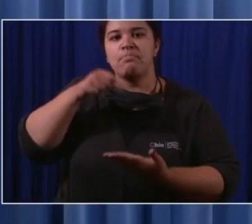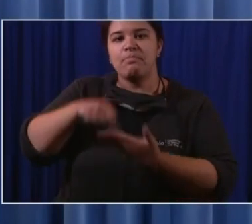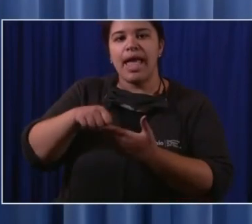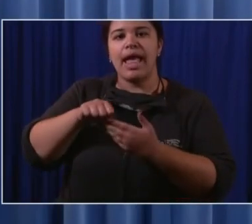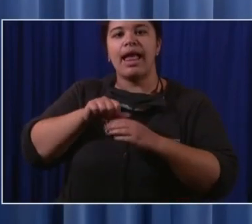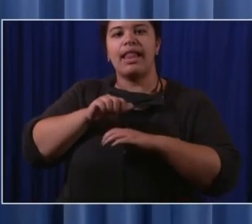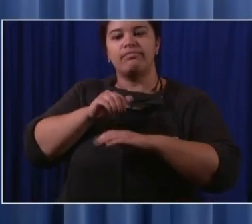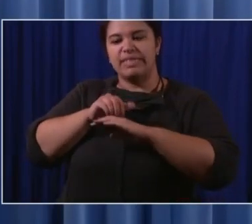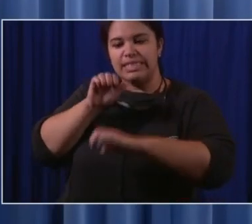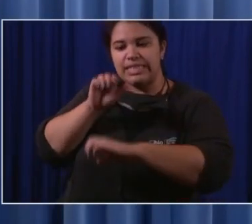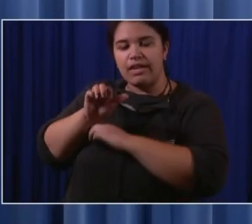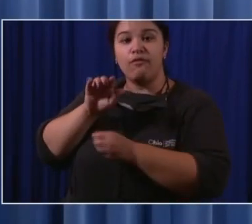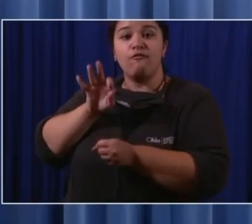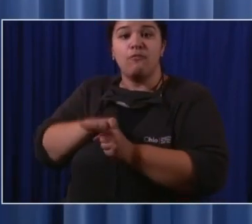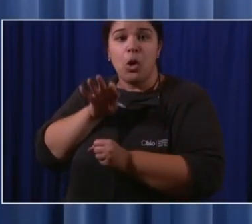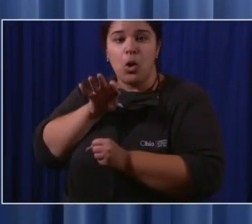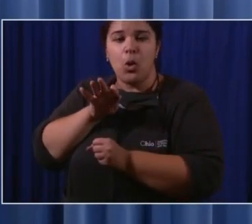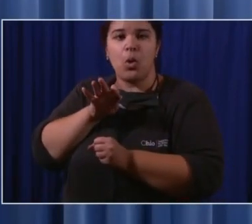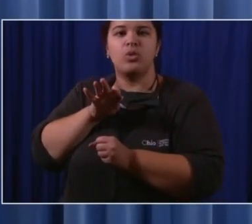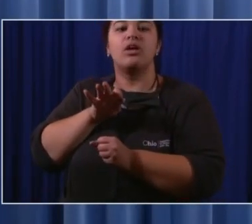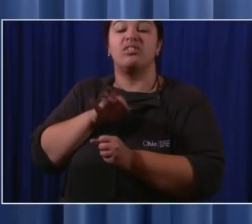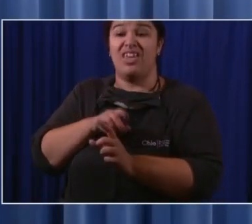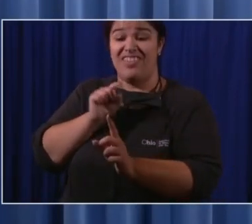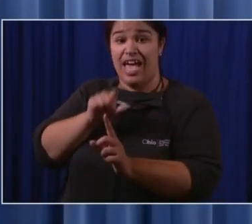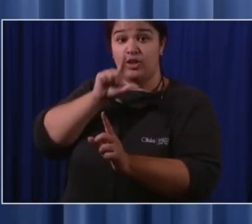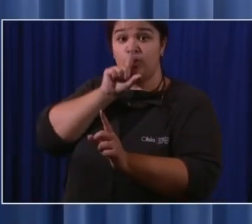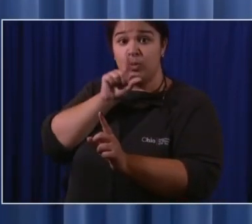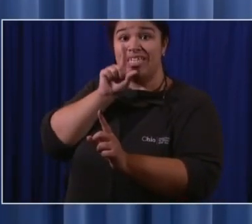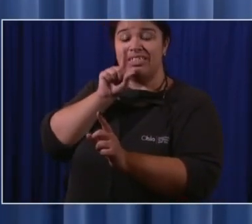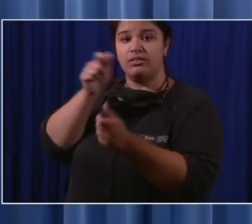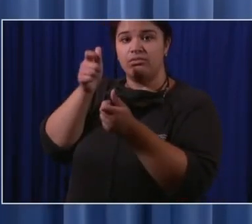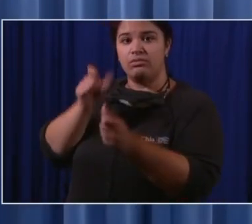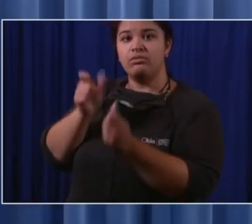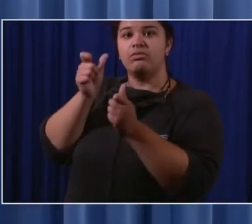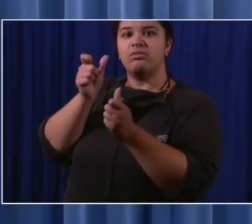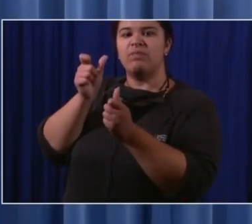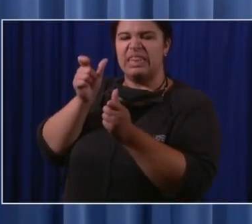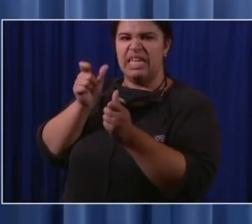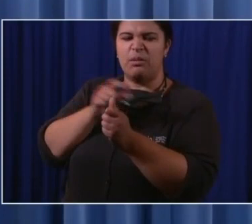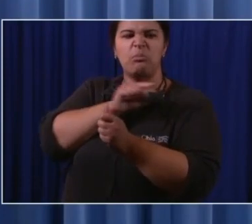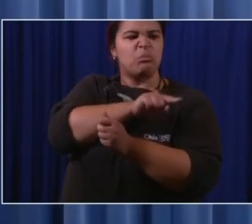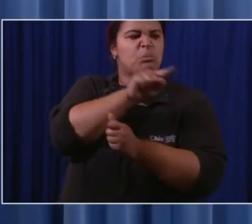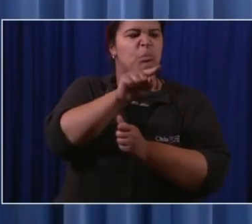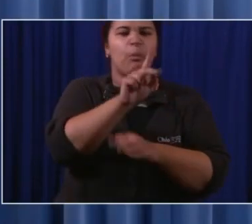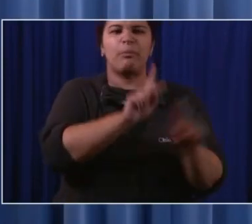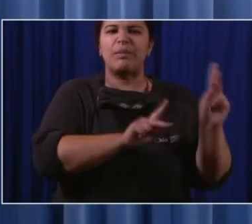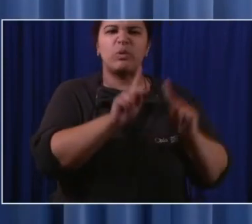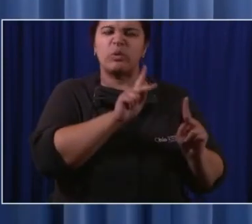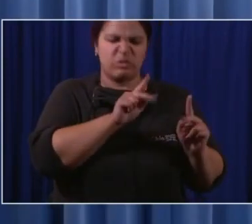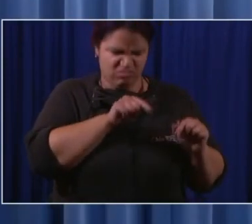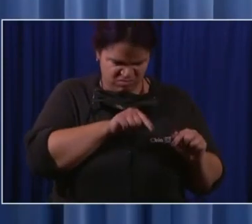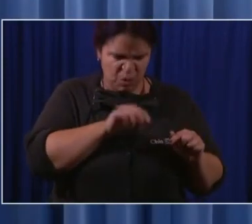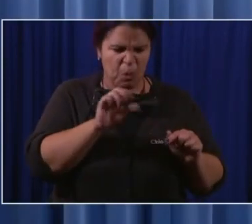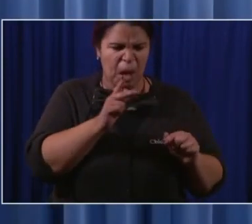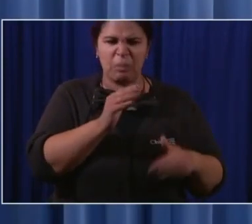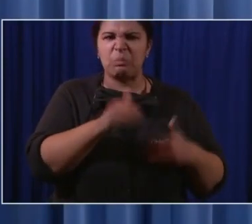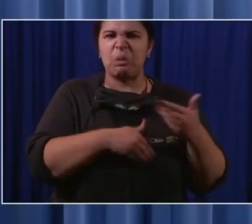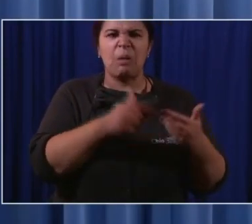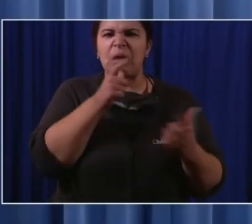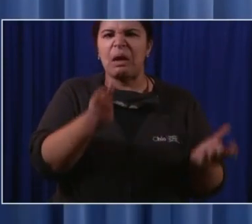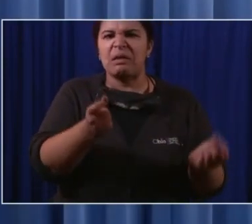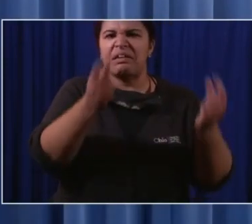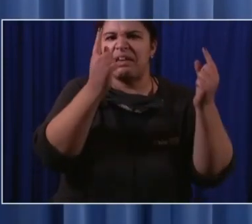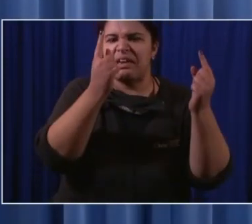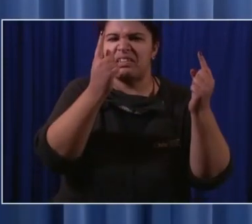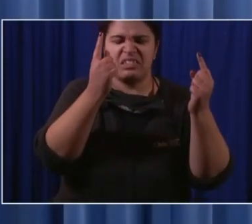of starts a conversation among people who might not really understand Ohio's process. What's your message to the people of Ohio who are